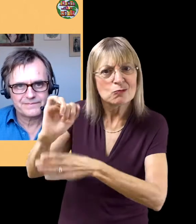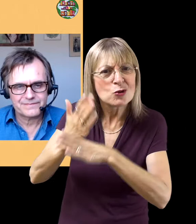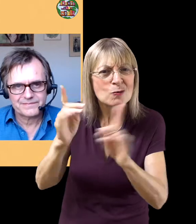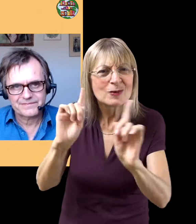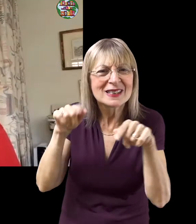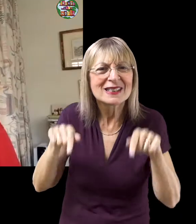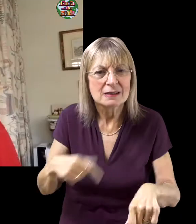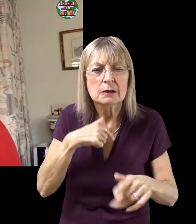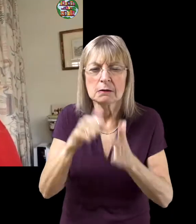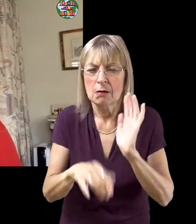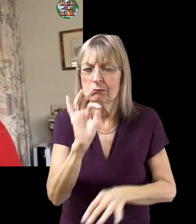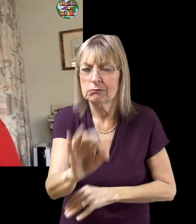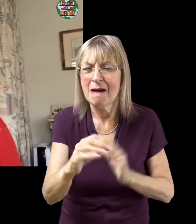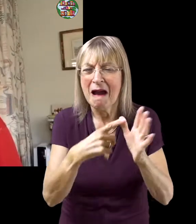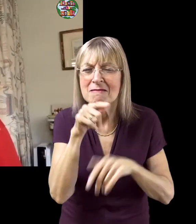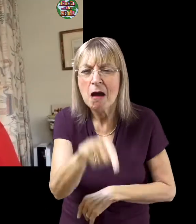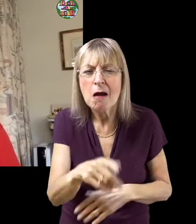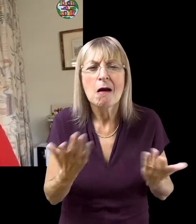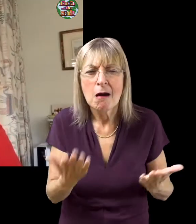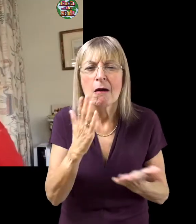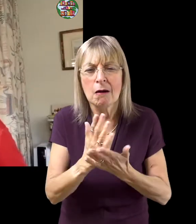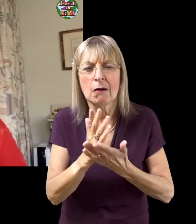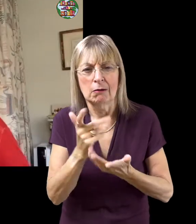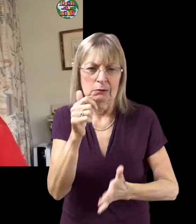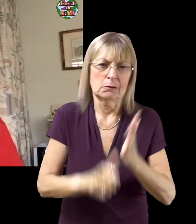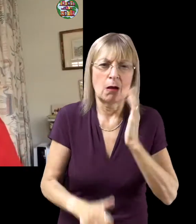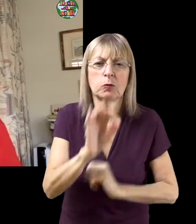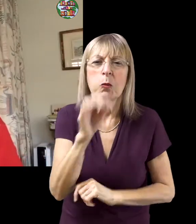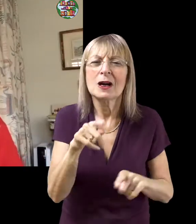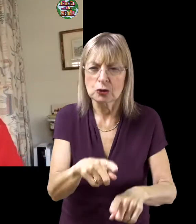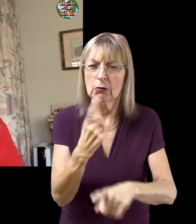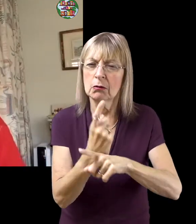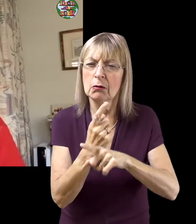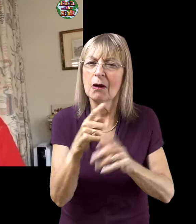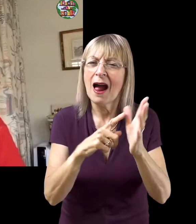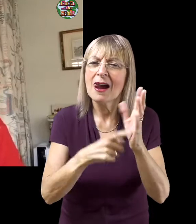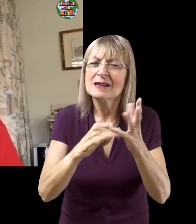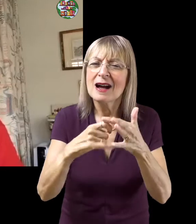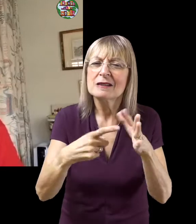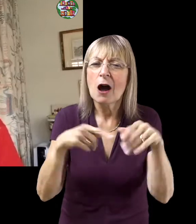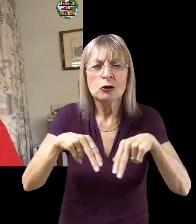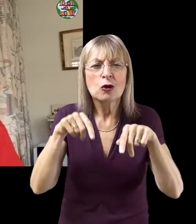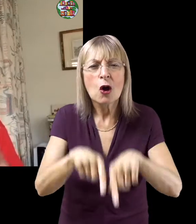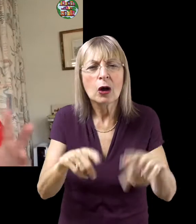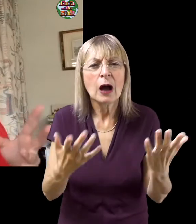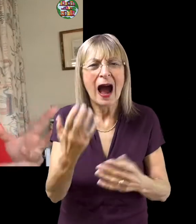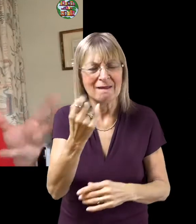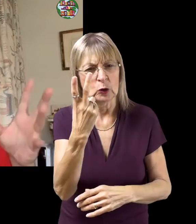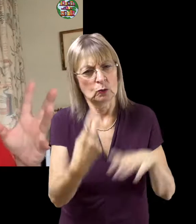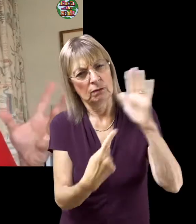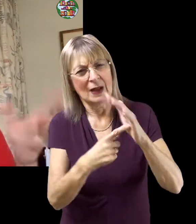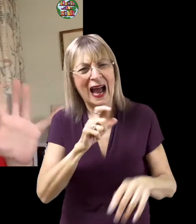well. I'm going to start, Anna, just by asking a kind of introductory question about Talking to Alaska, which